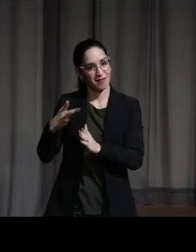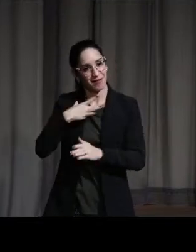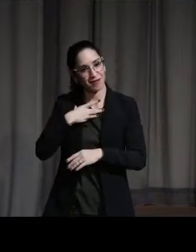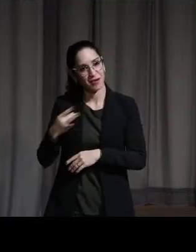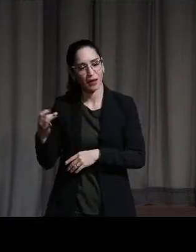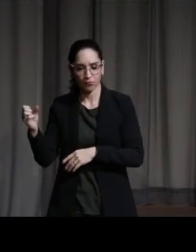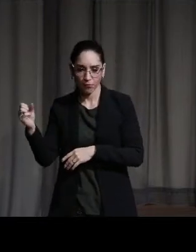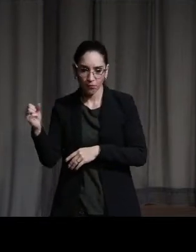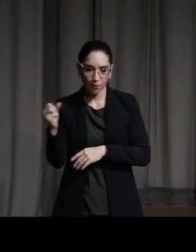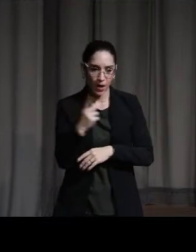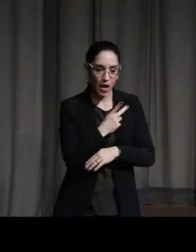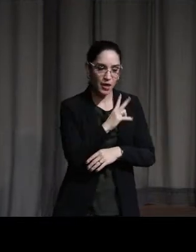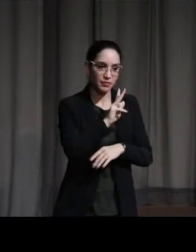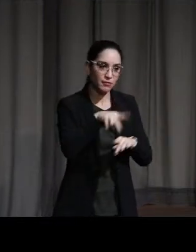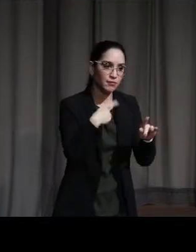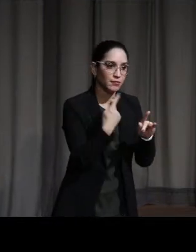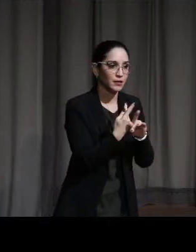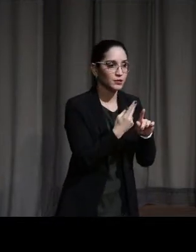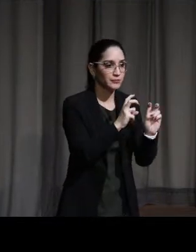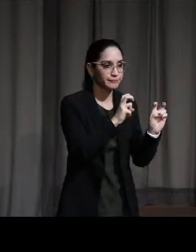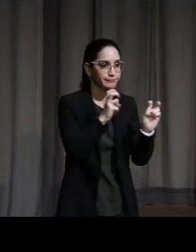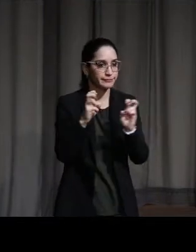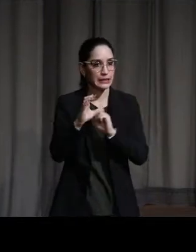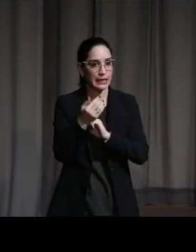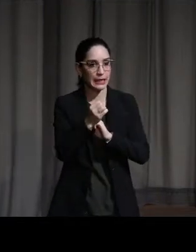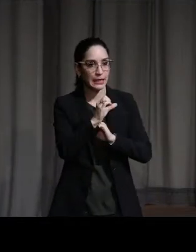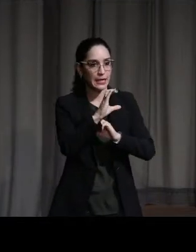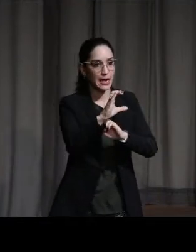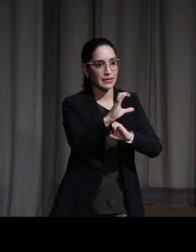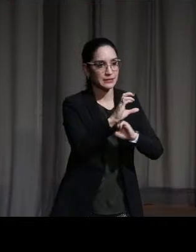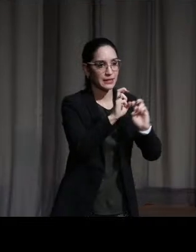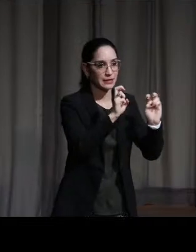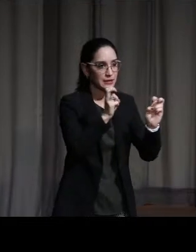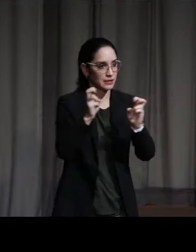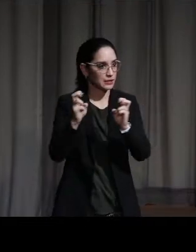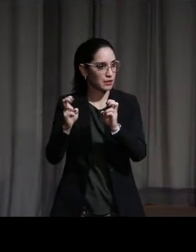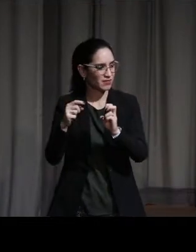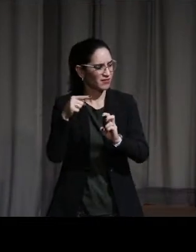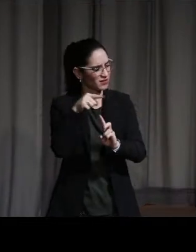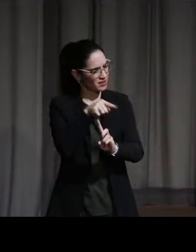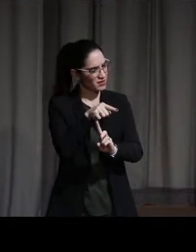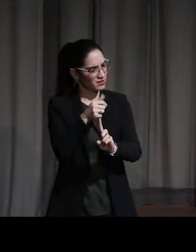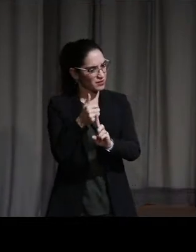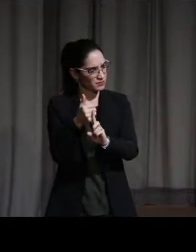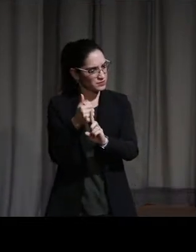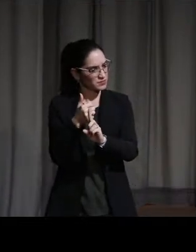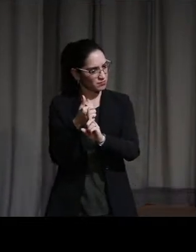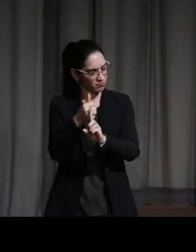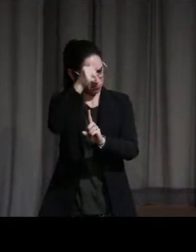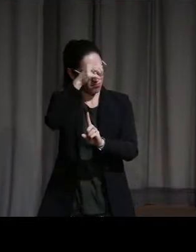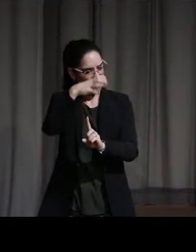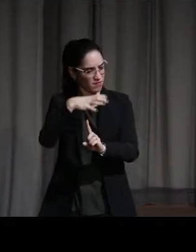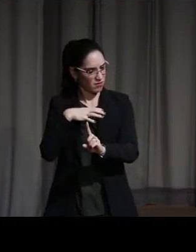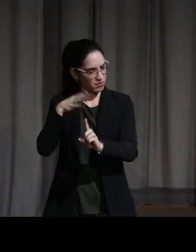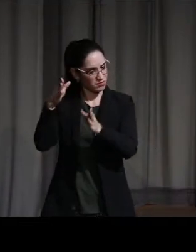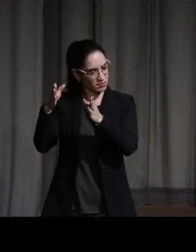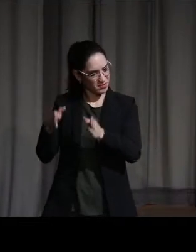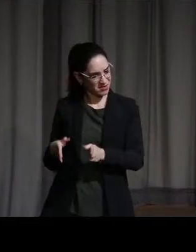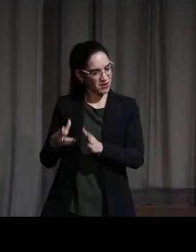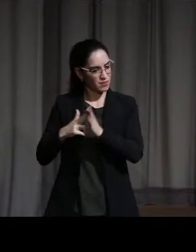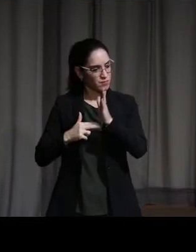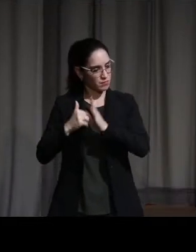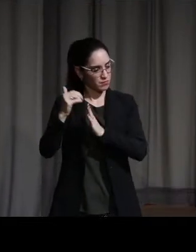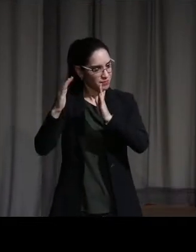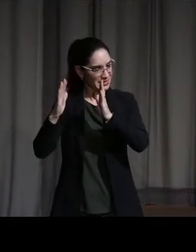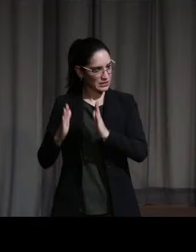kinds of classic themes, because he is a very kind of a classic painter, right? He's a